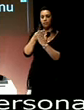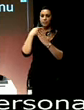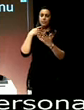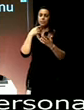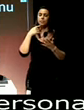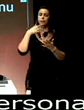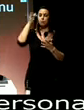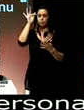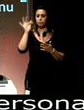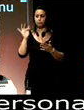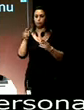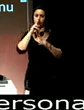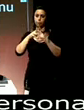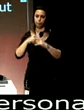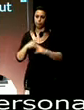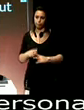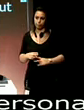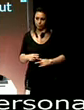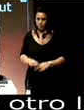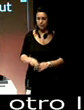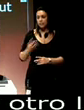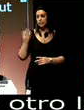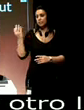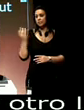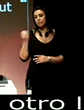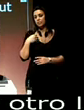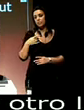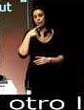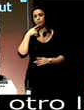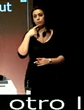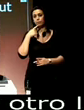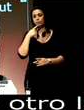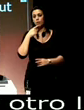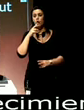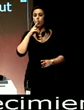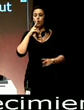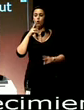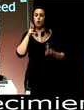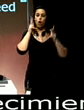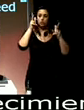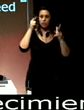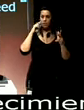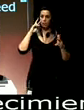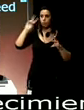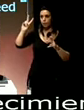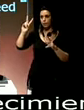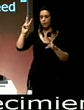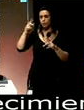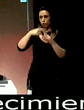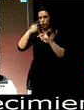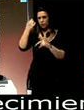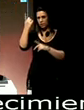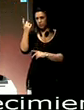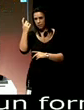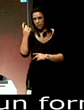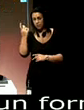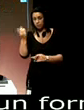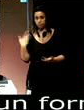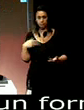registry, we need application. In the application, the businessman can